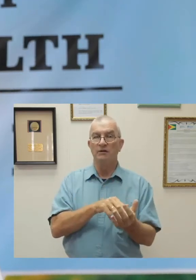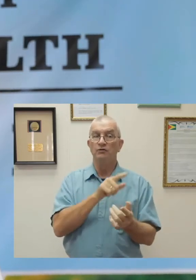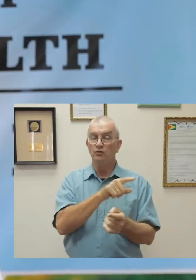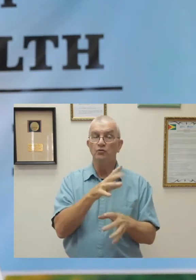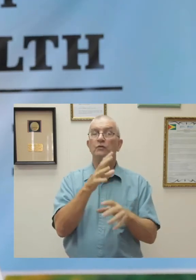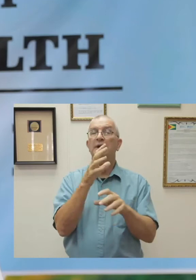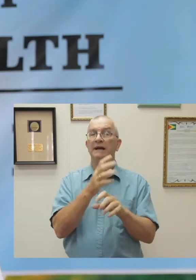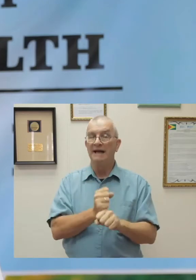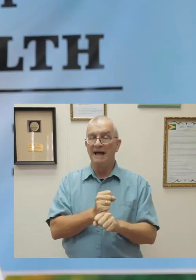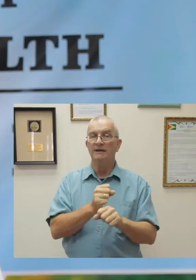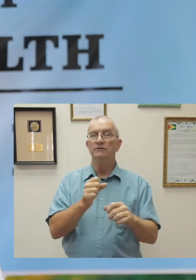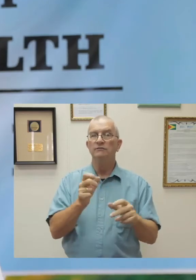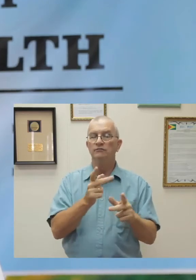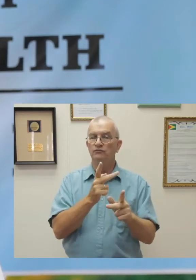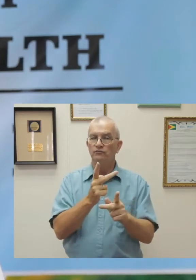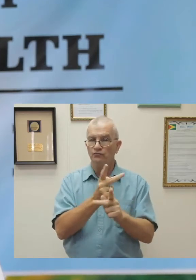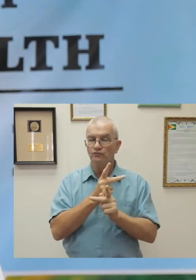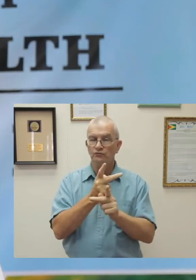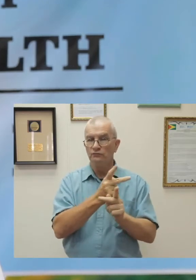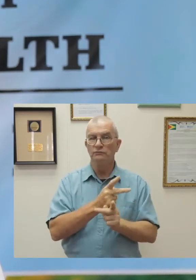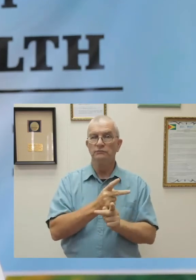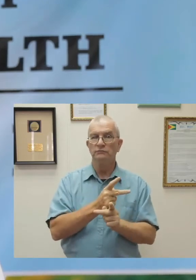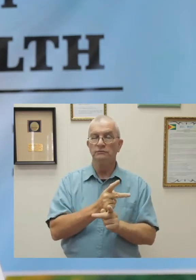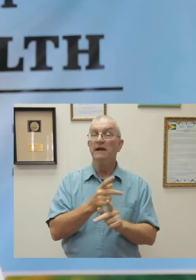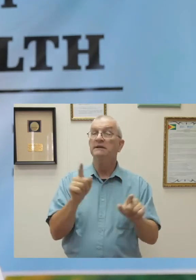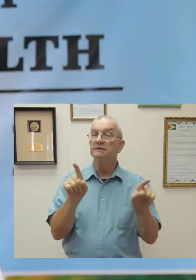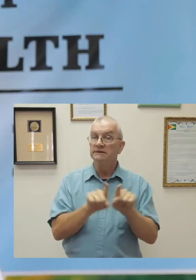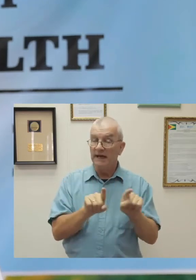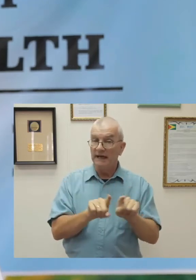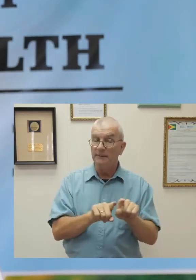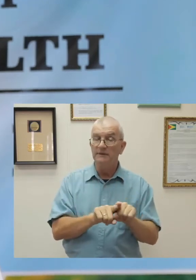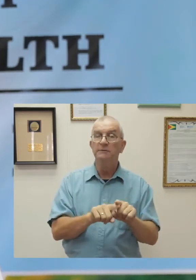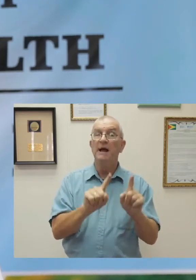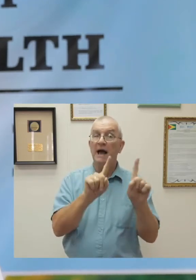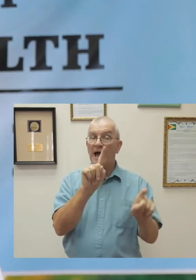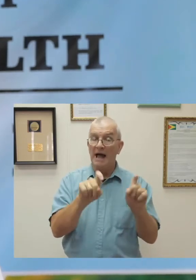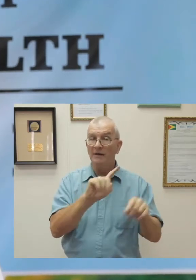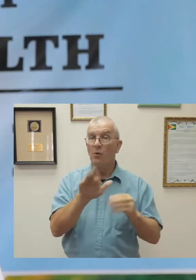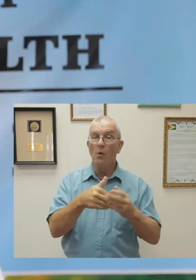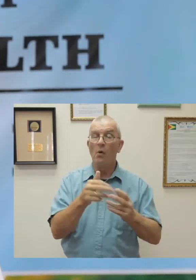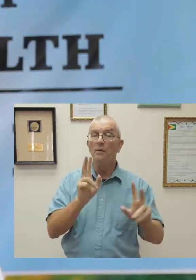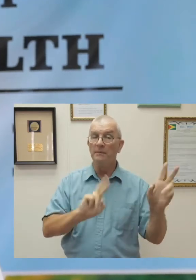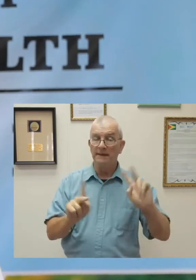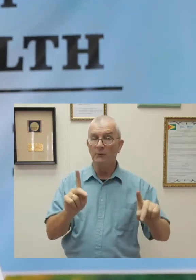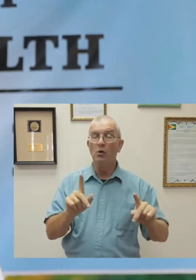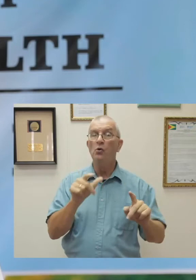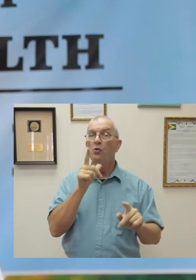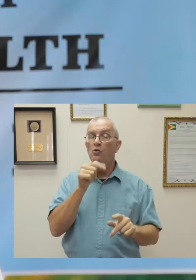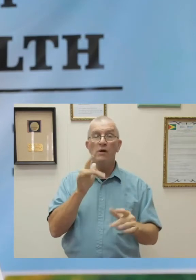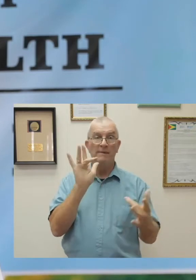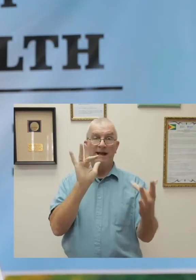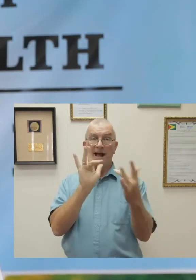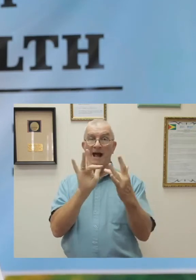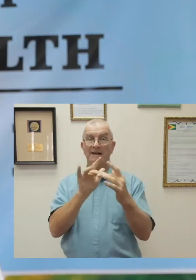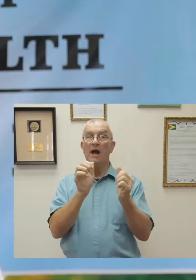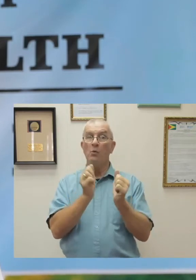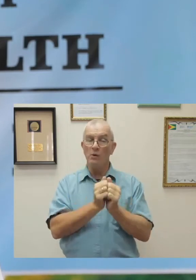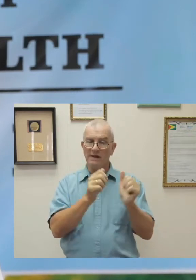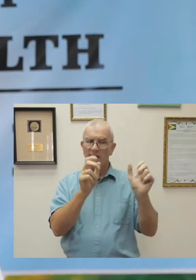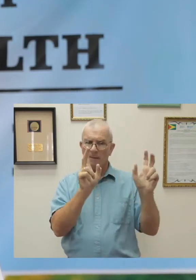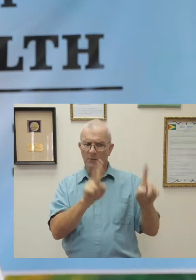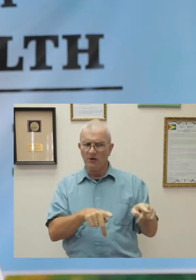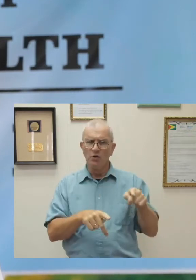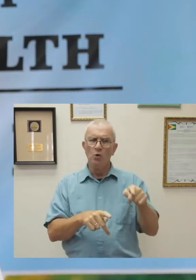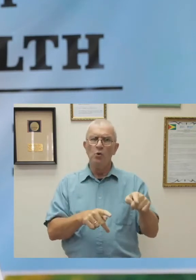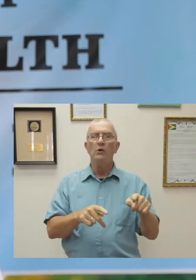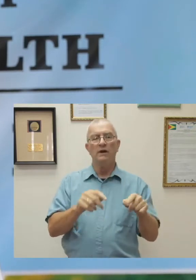necessary services. The same is being asked of all those who have been in contact with